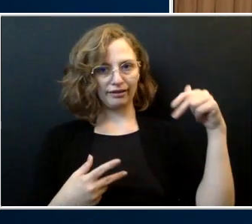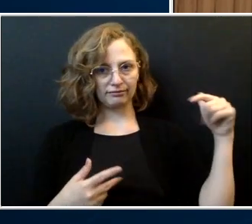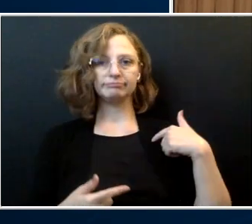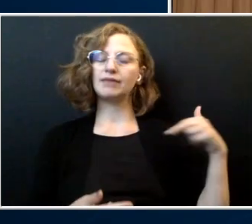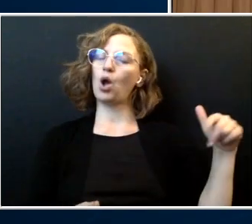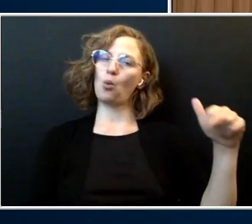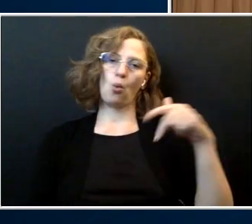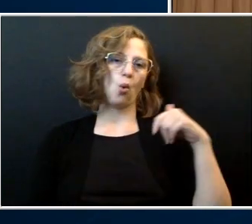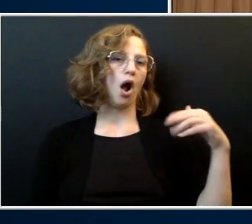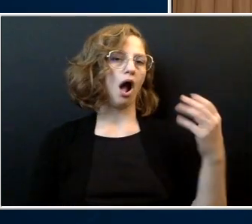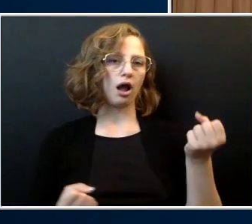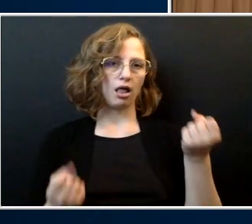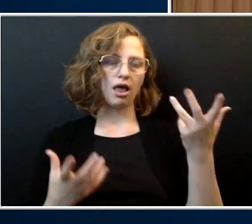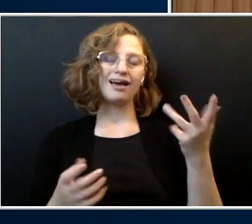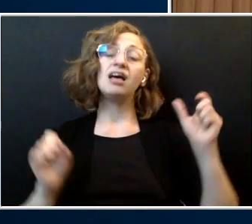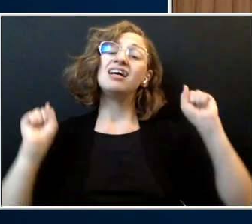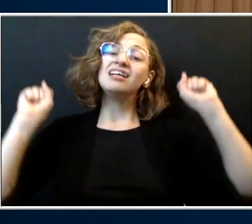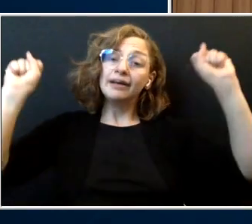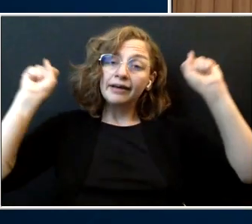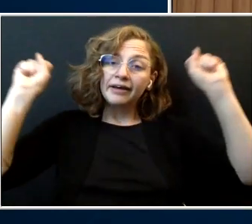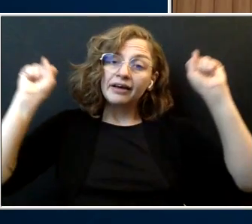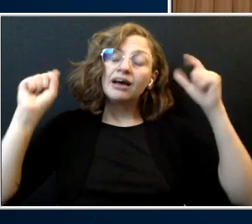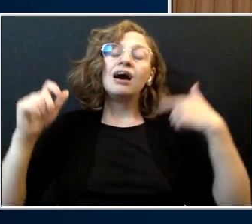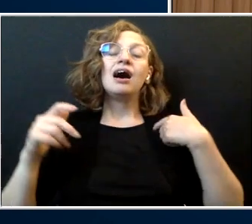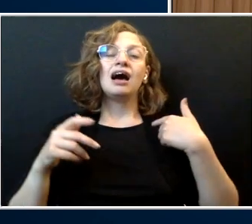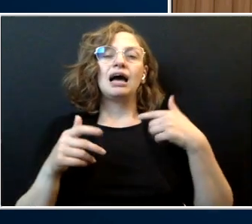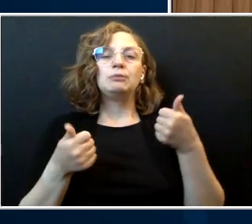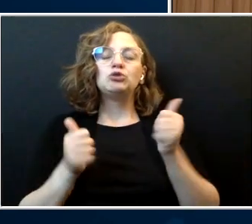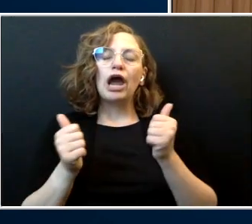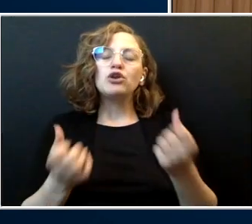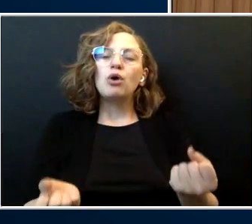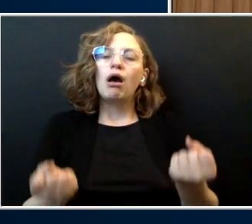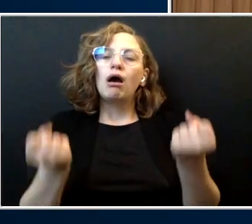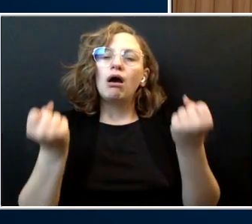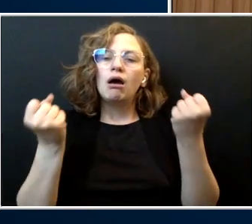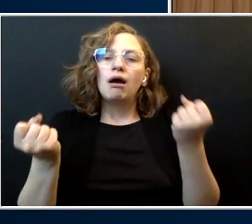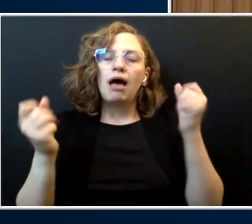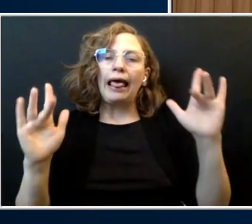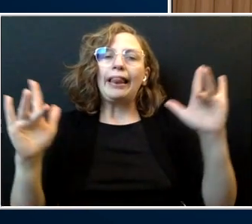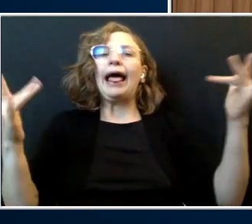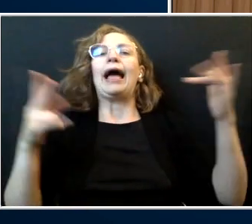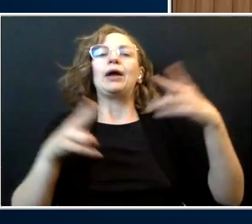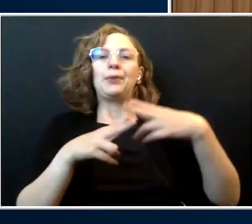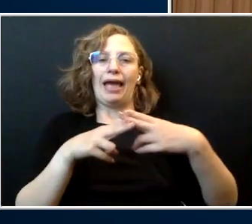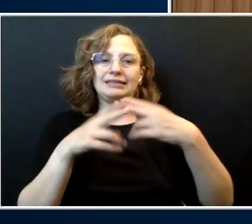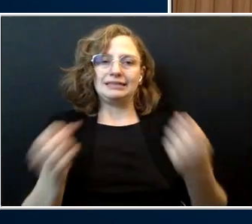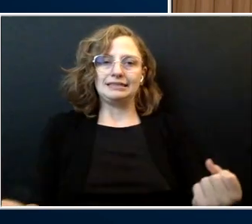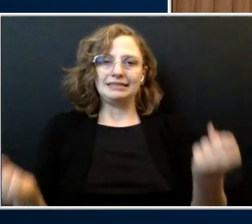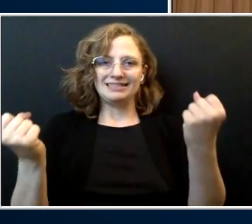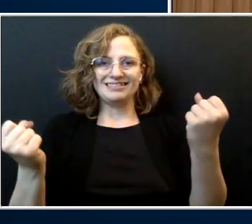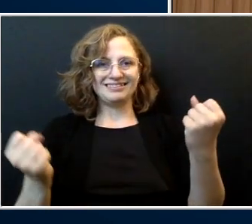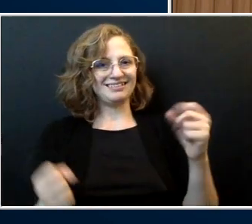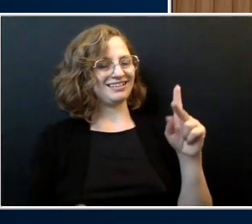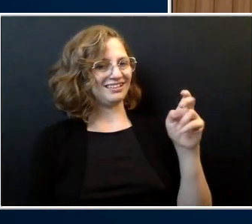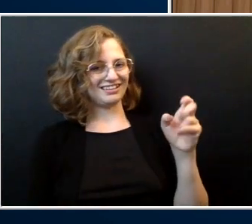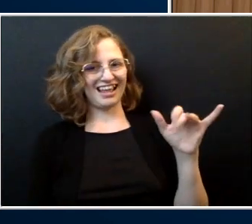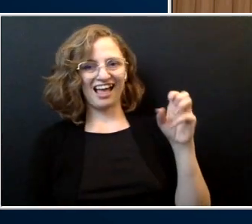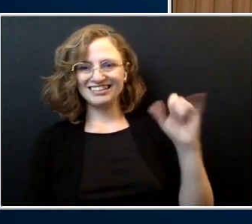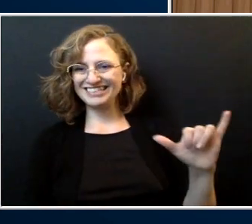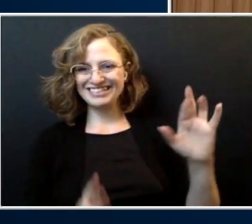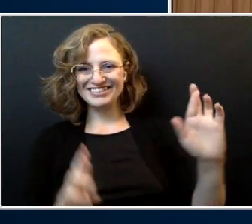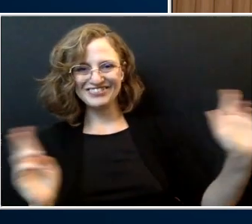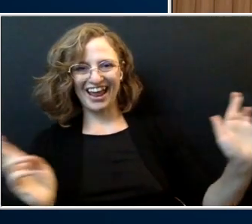Lifting, I'm trying to get a little bit into lifting light weights. I think you got Kelsey right there for you. Let's do it. I should hook up with